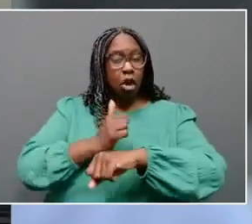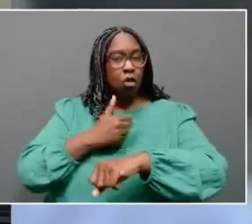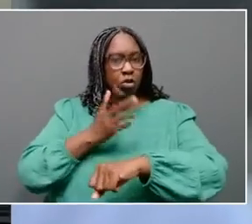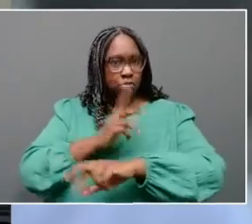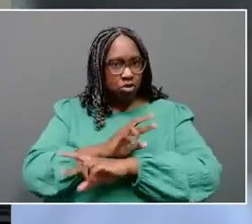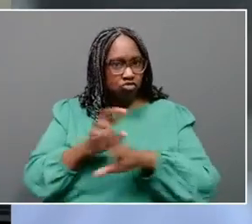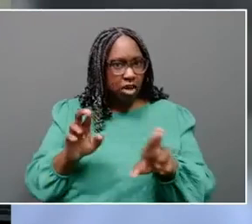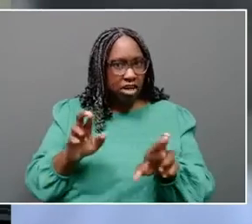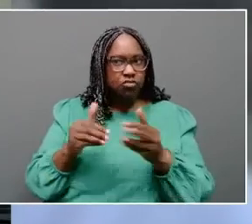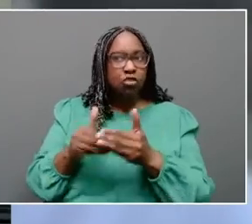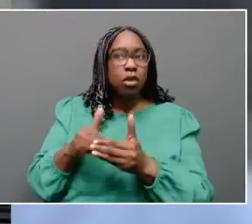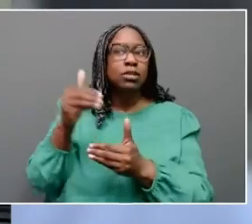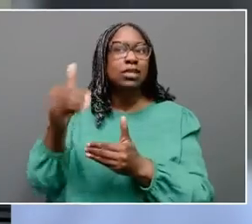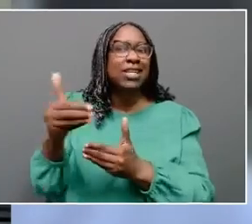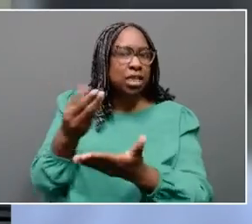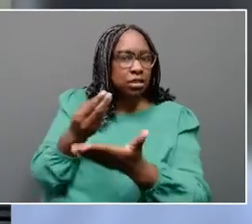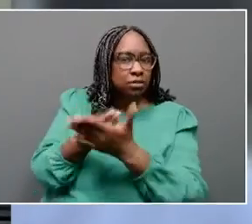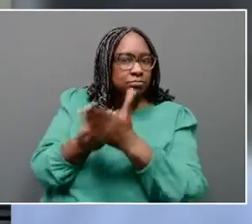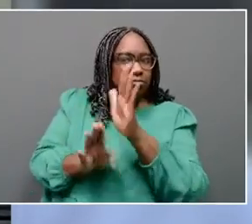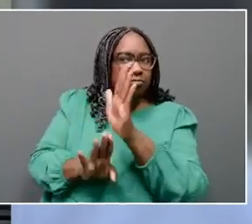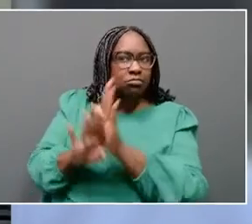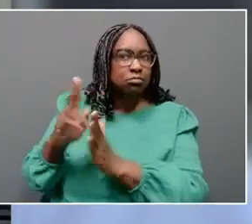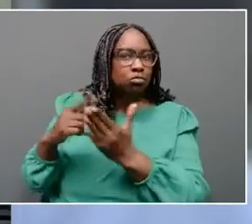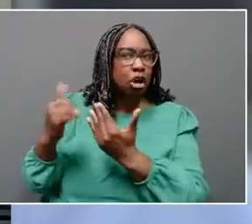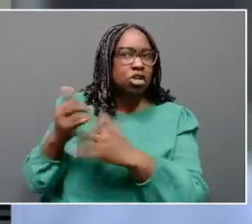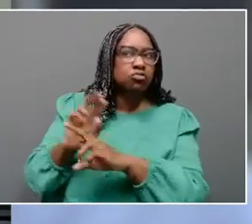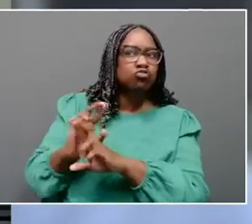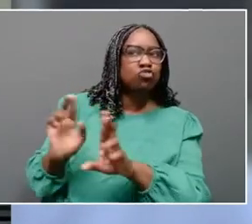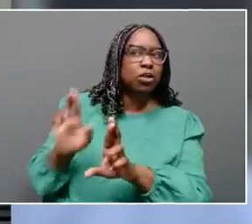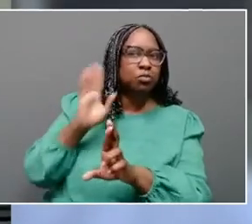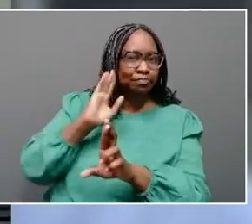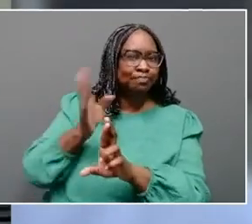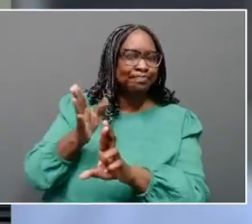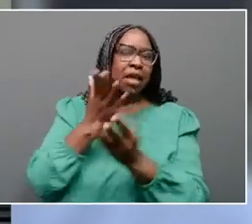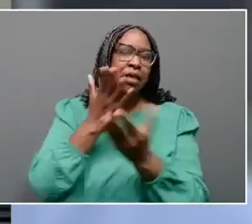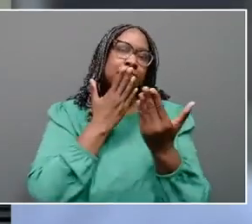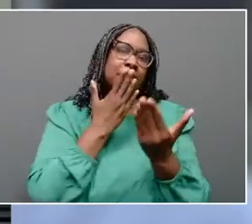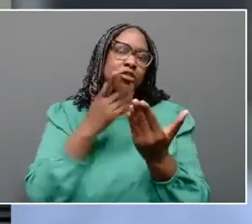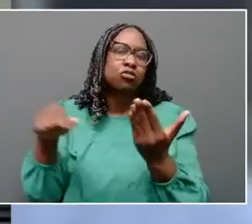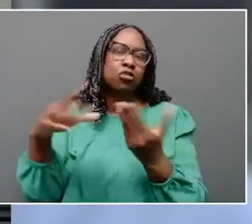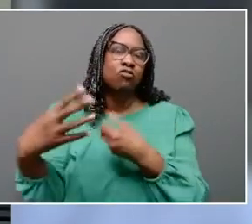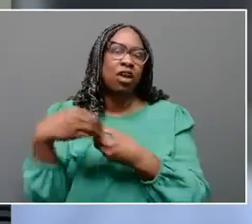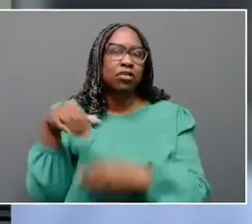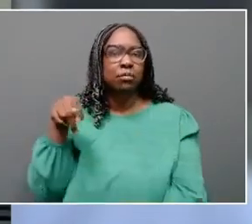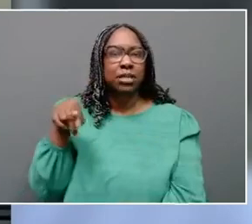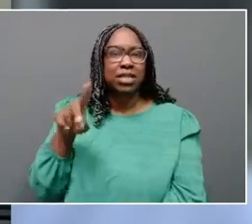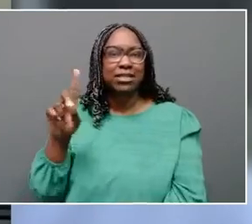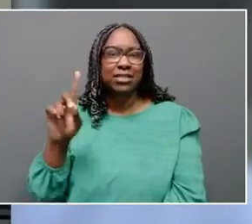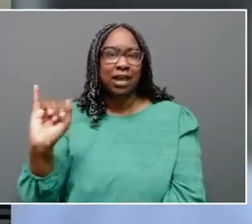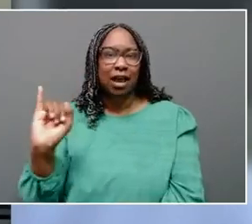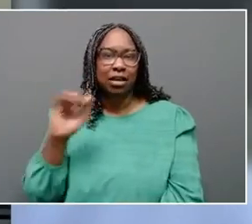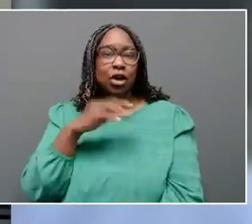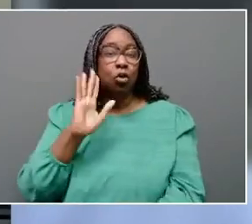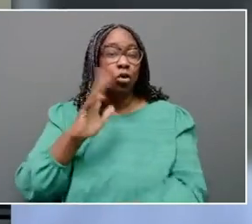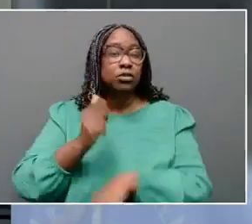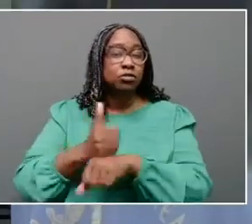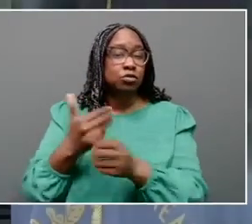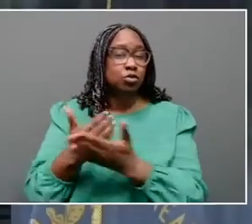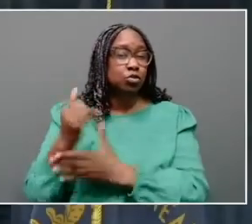development project that comes our way. So thank you to everyone involved in PDI. It's going to create jobs in Henderson County.